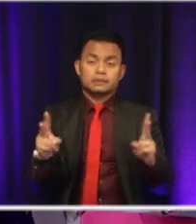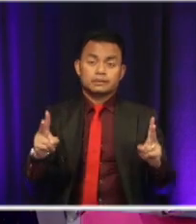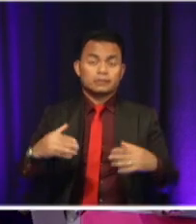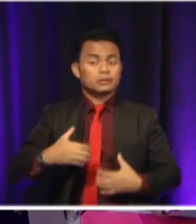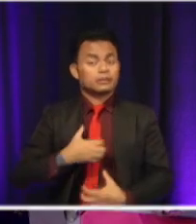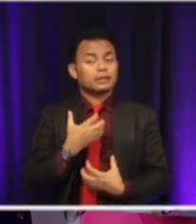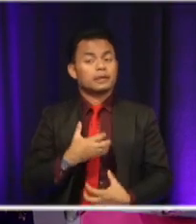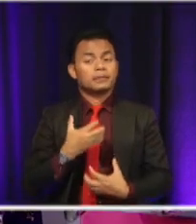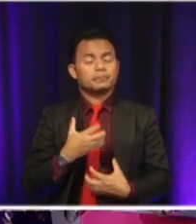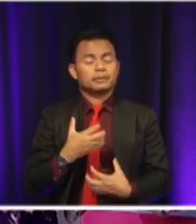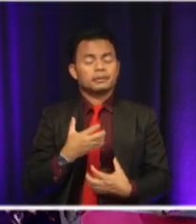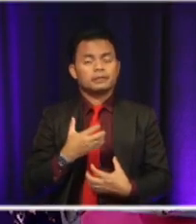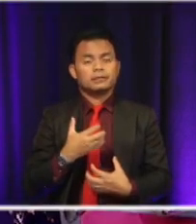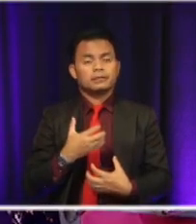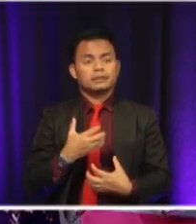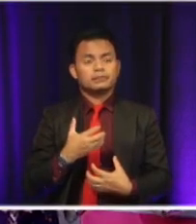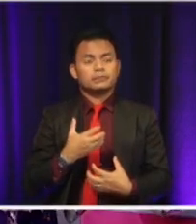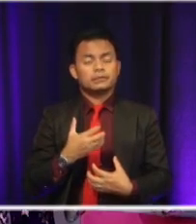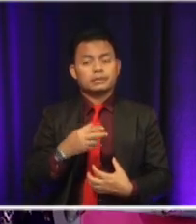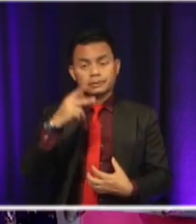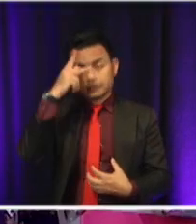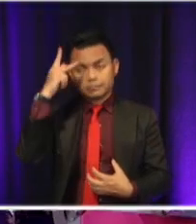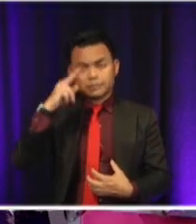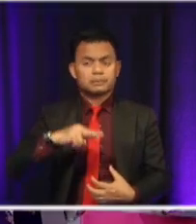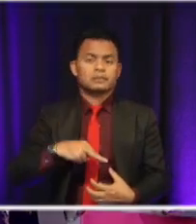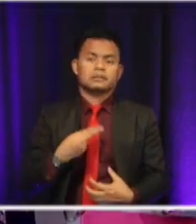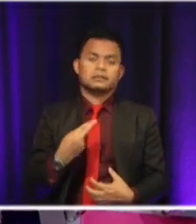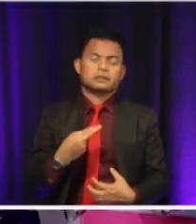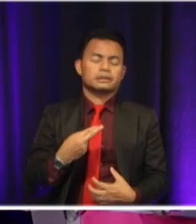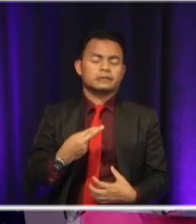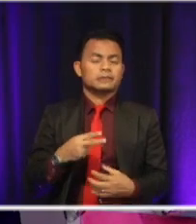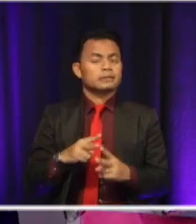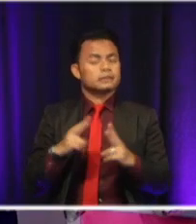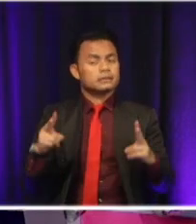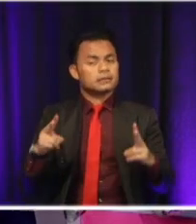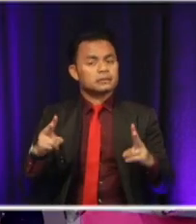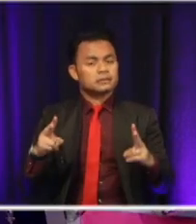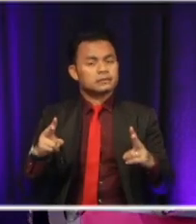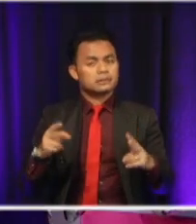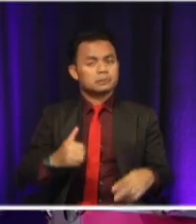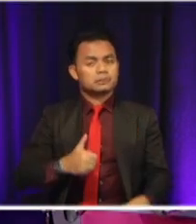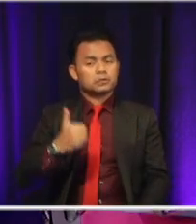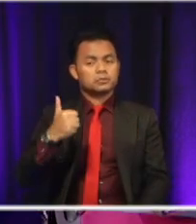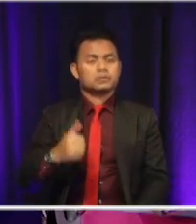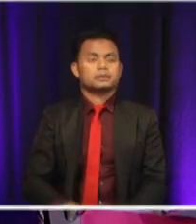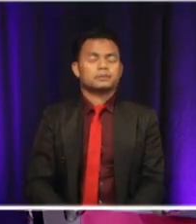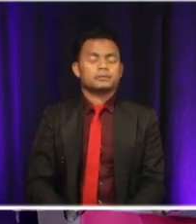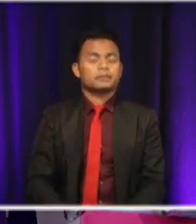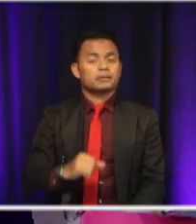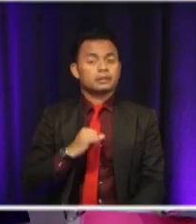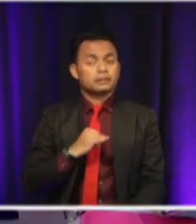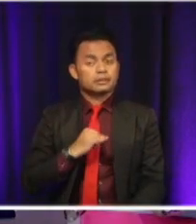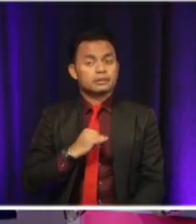he was super smart. So that means that candidate is very sure, I agree or